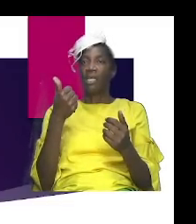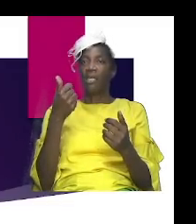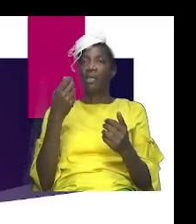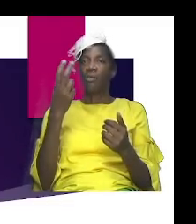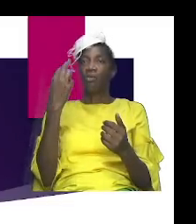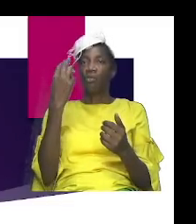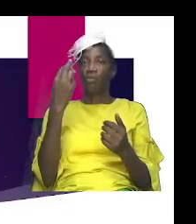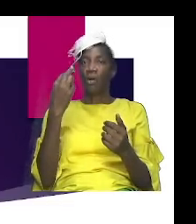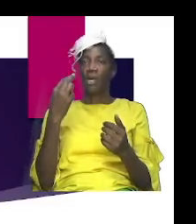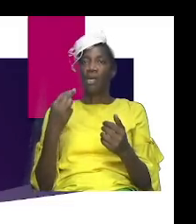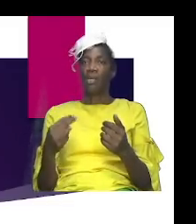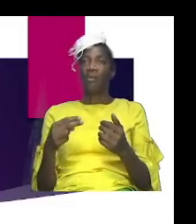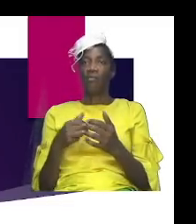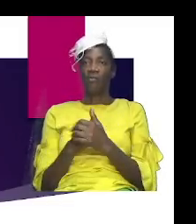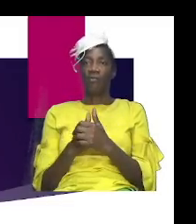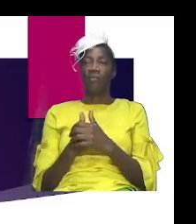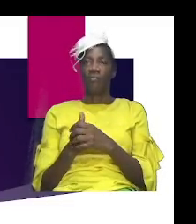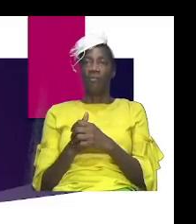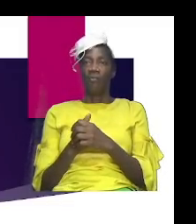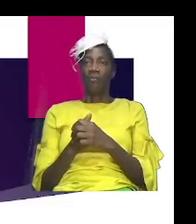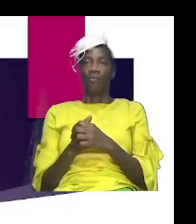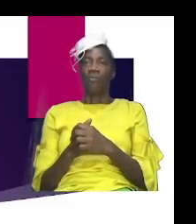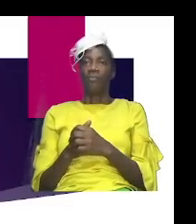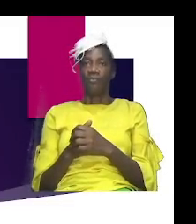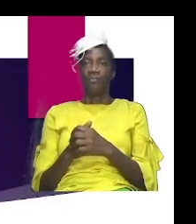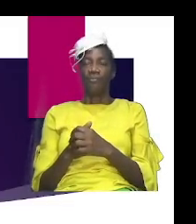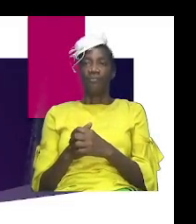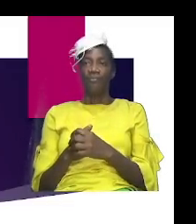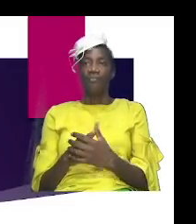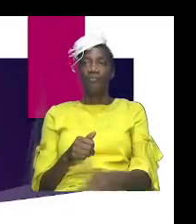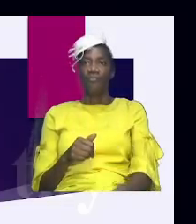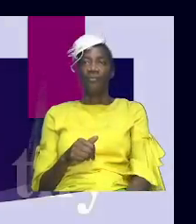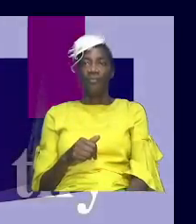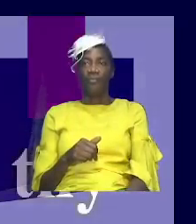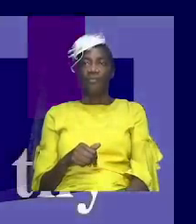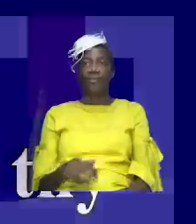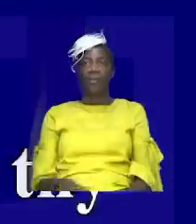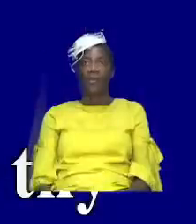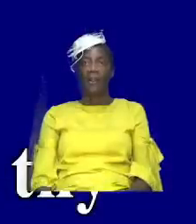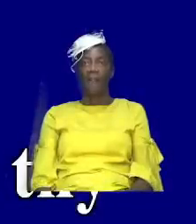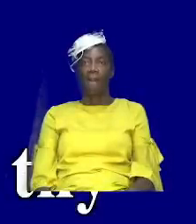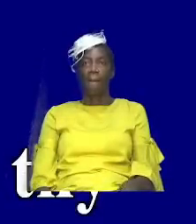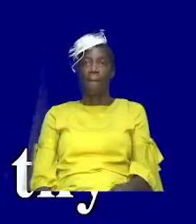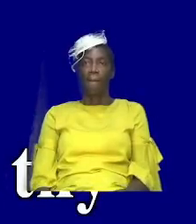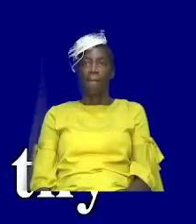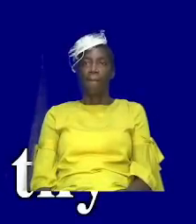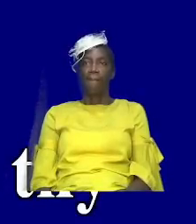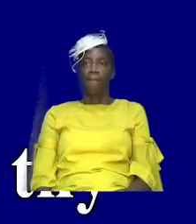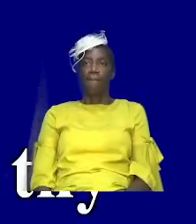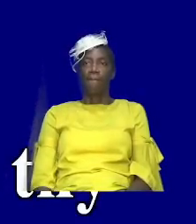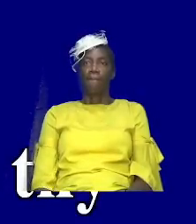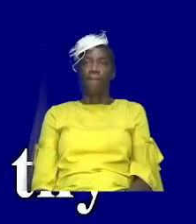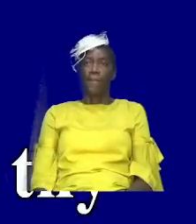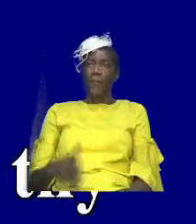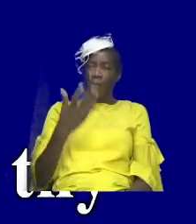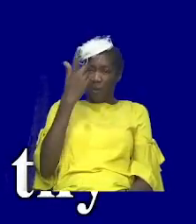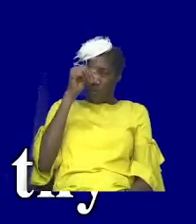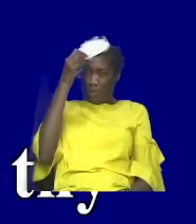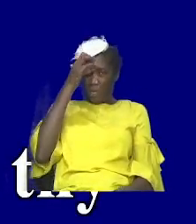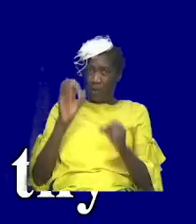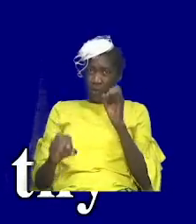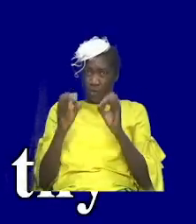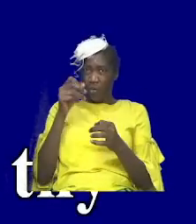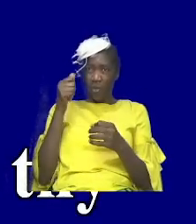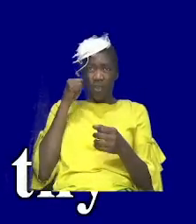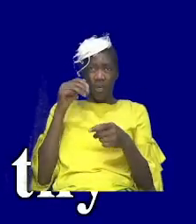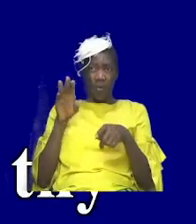outlines this clearly and crisply, and I want us to take a quick look at it. But why dost thou judge thy